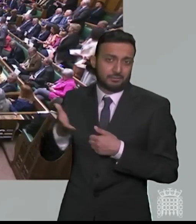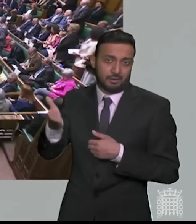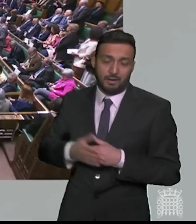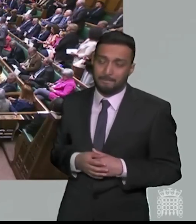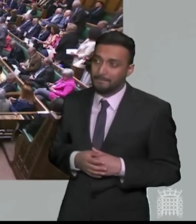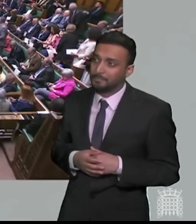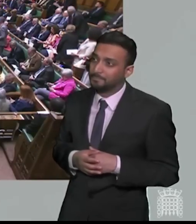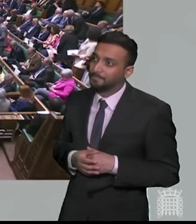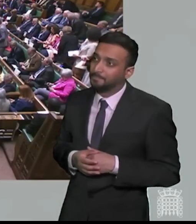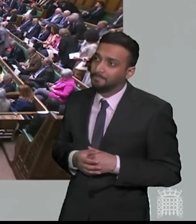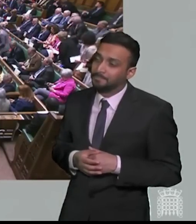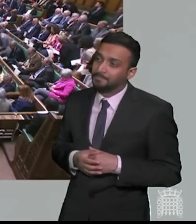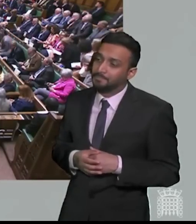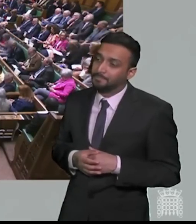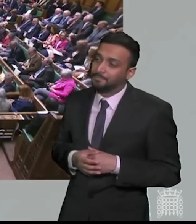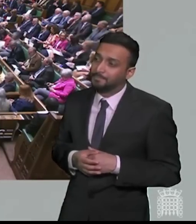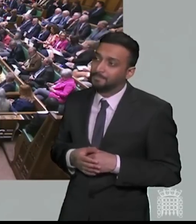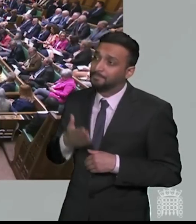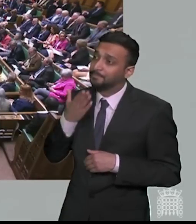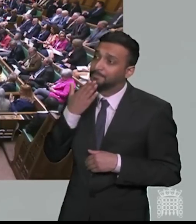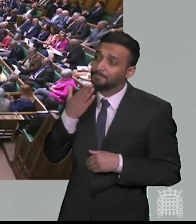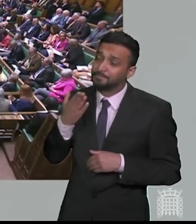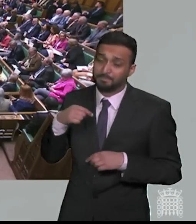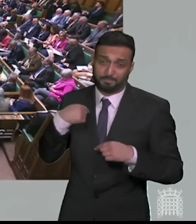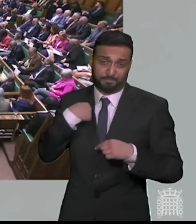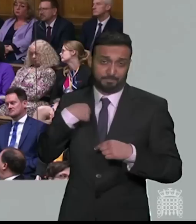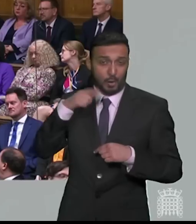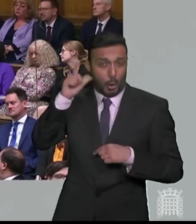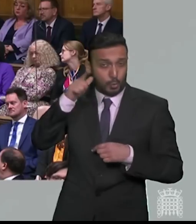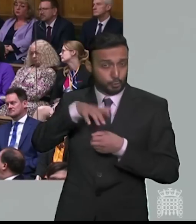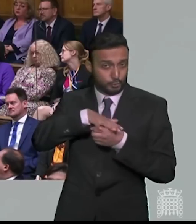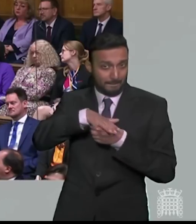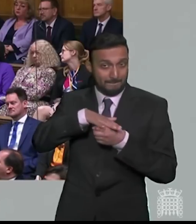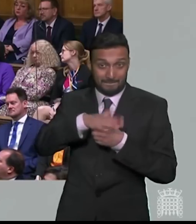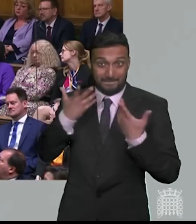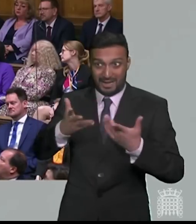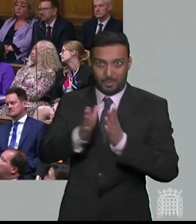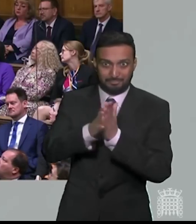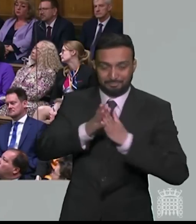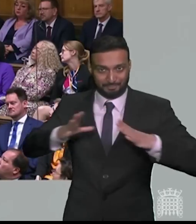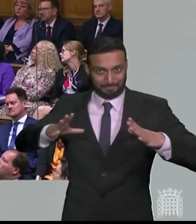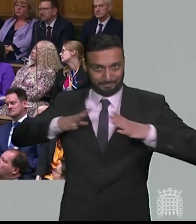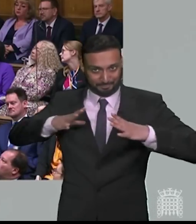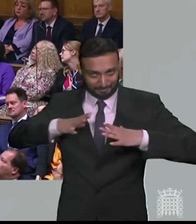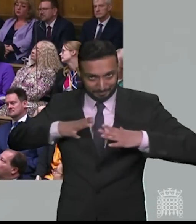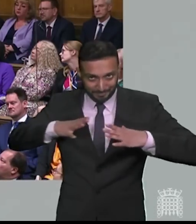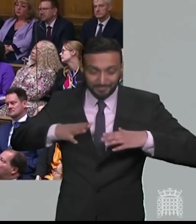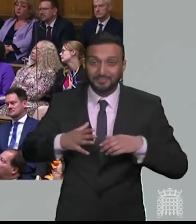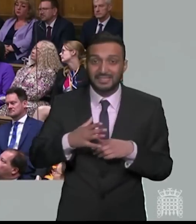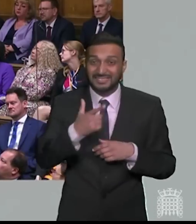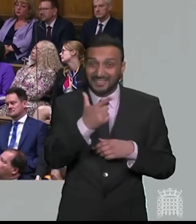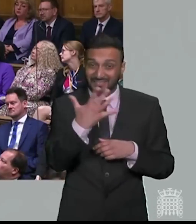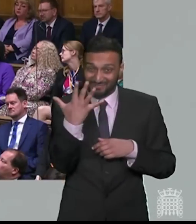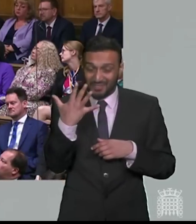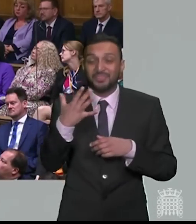Thank you, Mr. Speaker. In Lewisham, we are gearing up to mark the 75th anniversary of HMT Empire